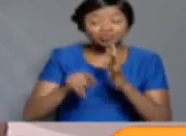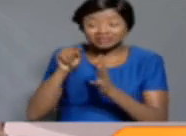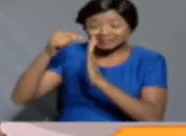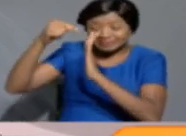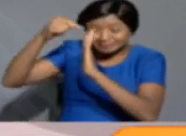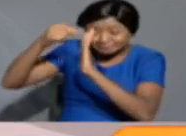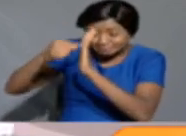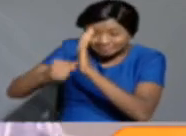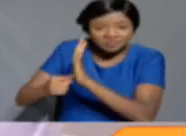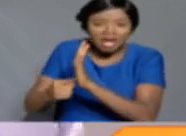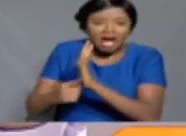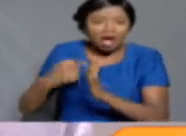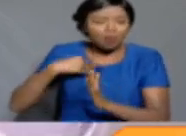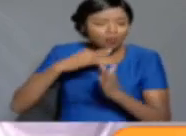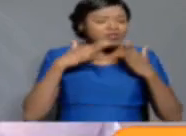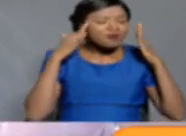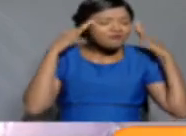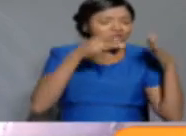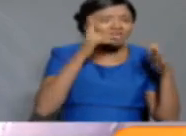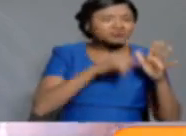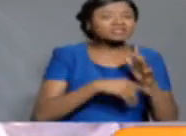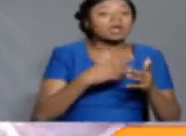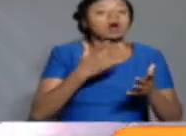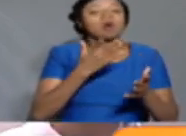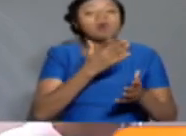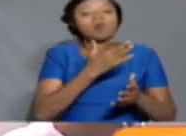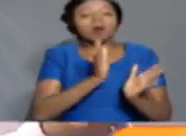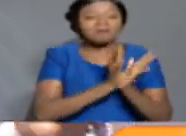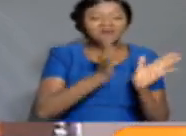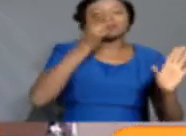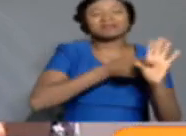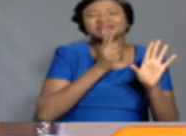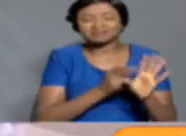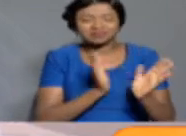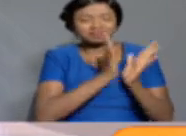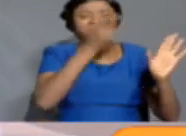details of this. We are still stuck at all this thing about public